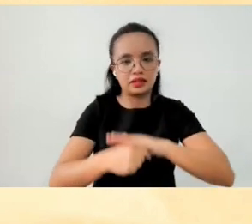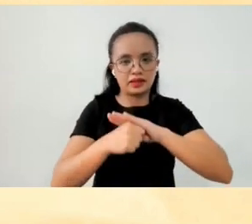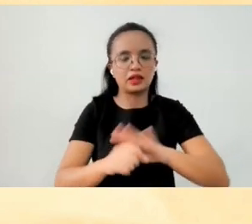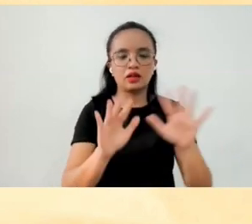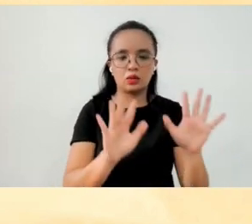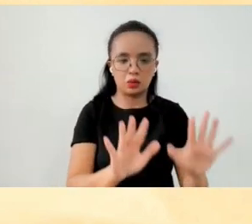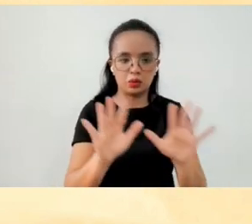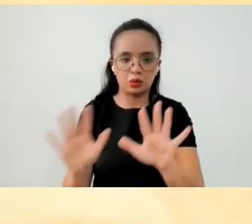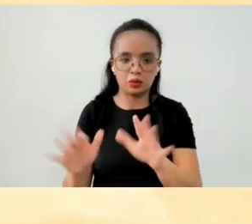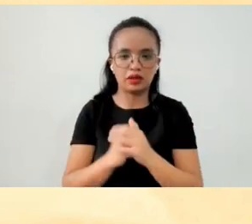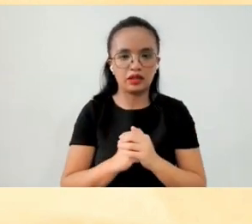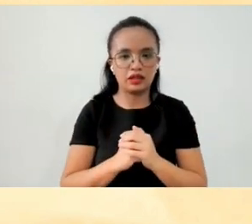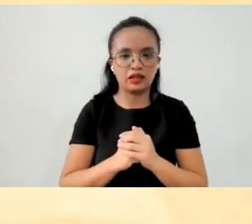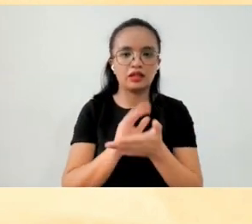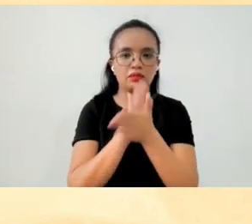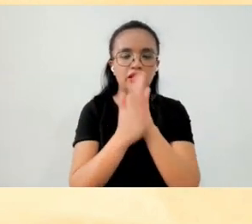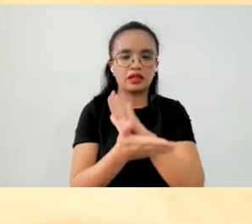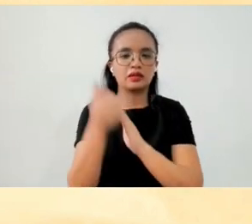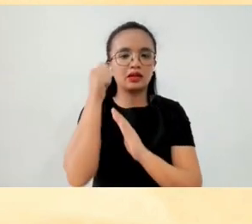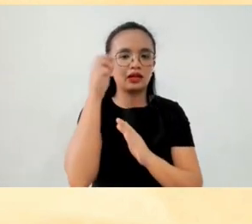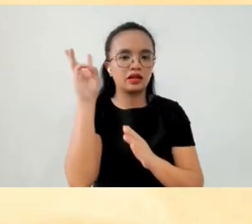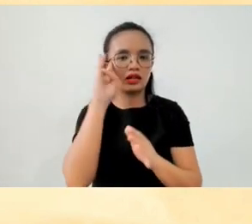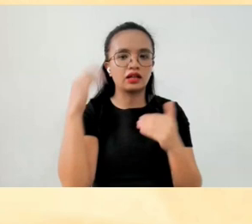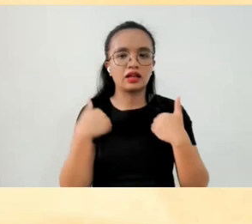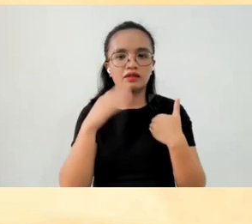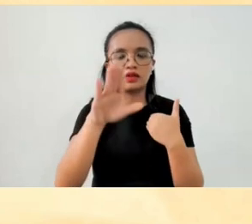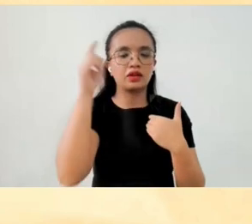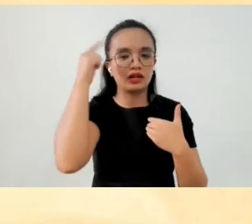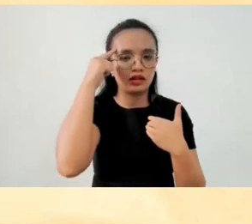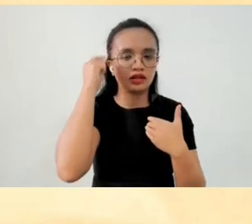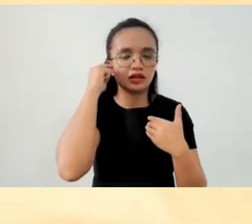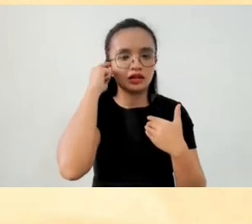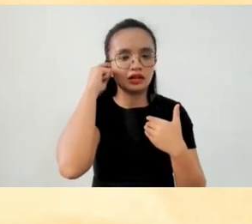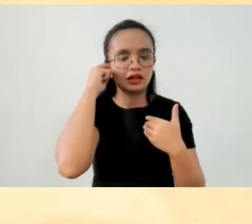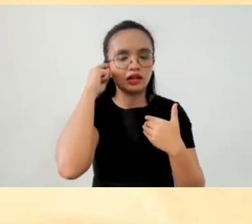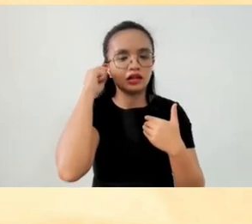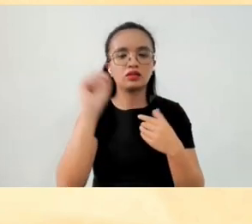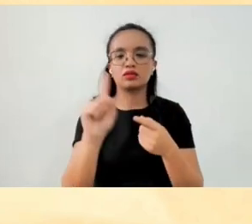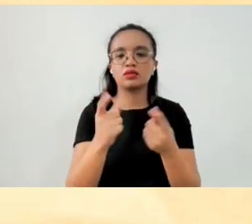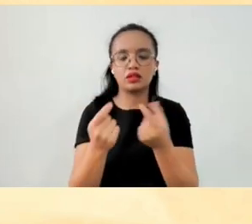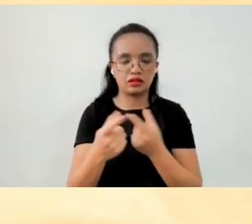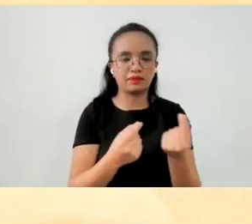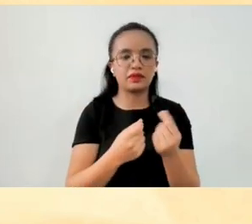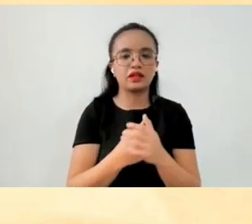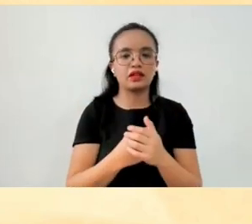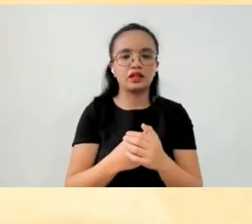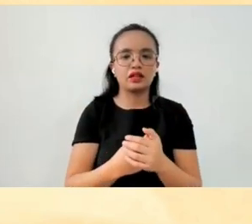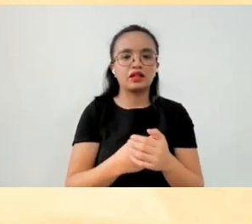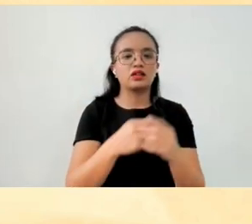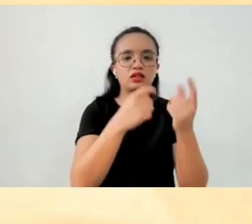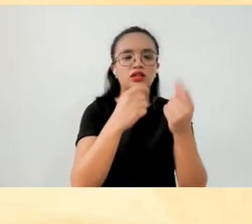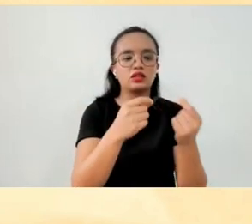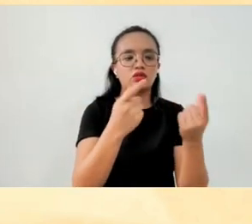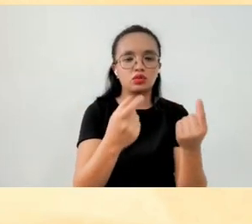help. Being mindful is having your mind on what you are doing. You do one thing at a time